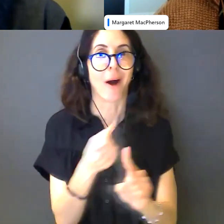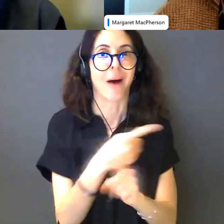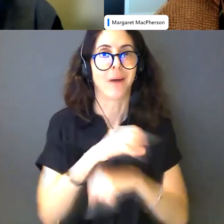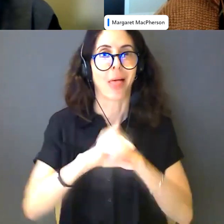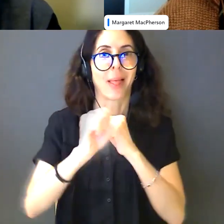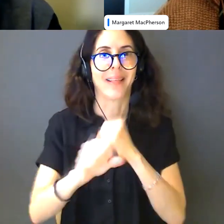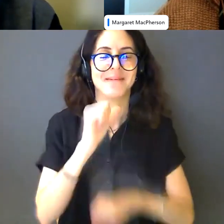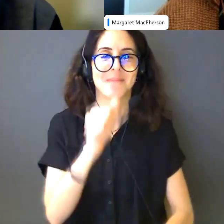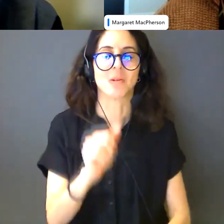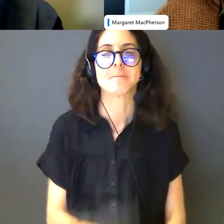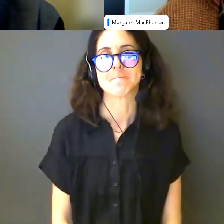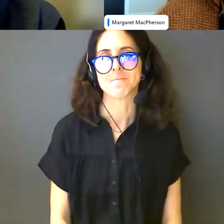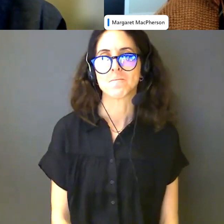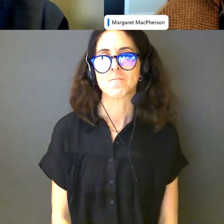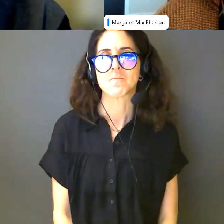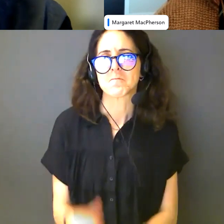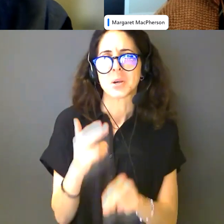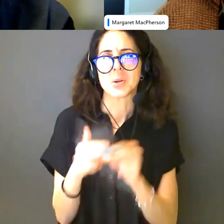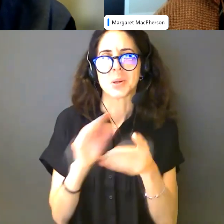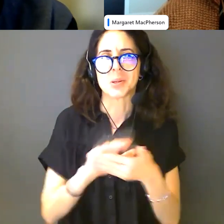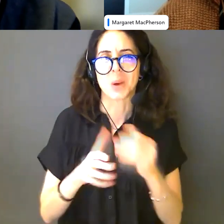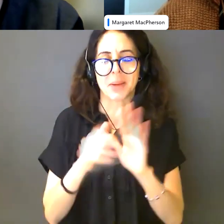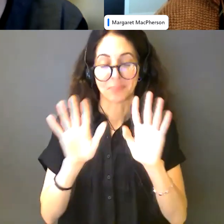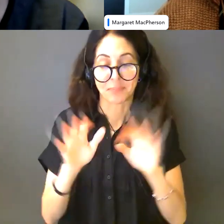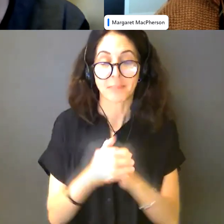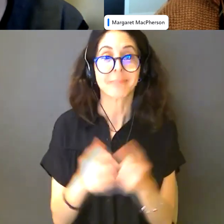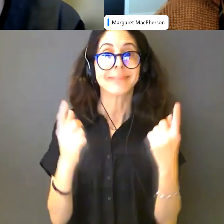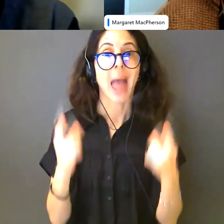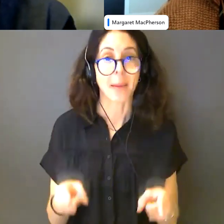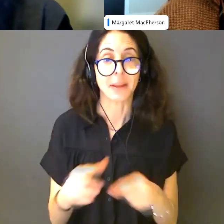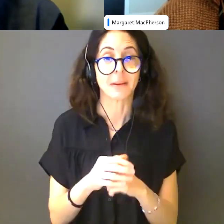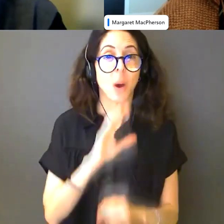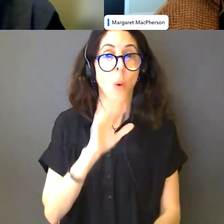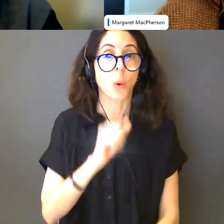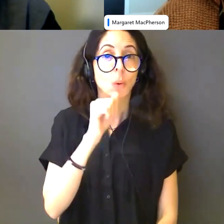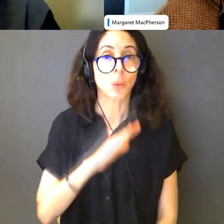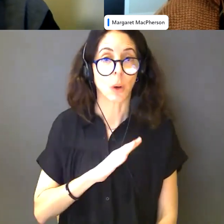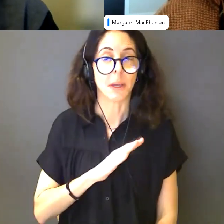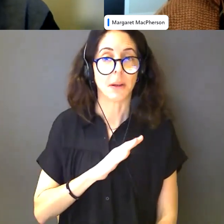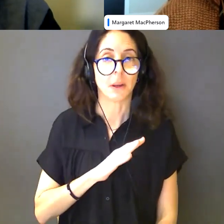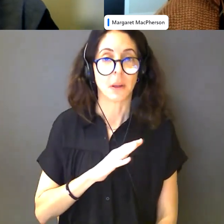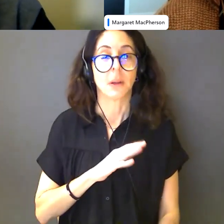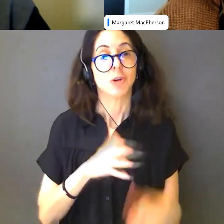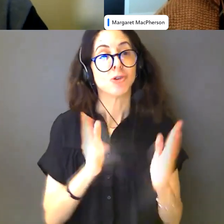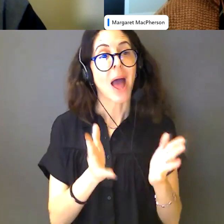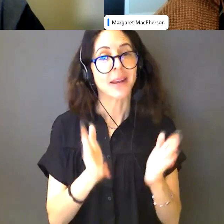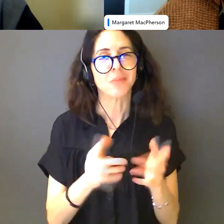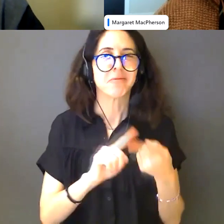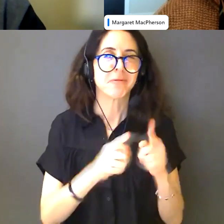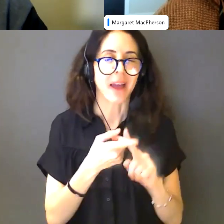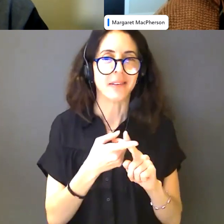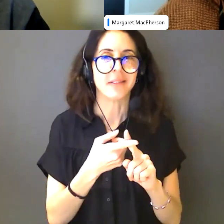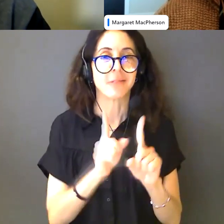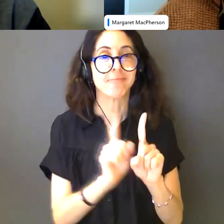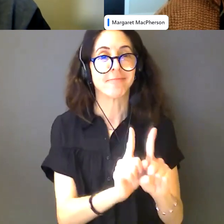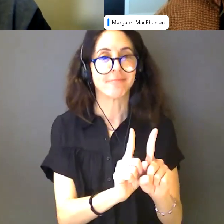going to it's a little kind of a little story. So one day, an older woman was talking to an acquaintance at the local,